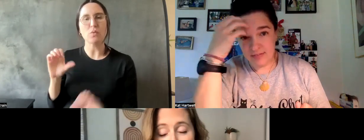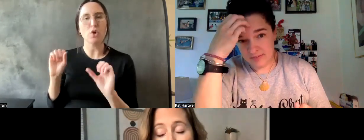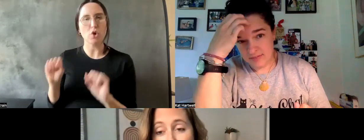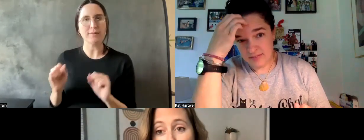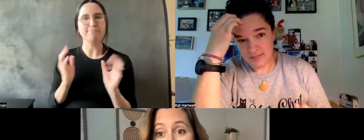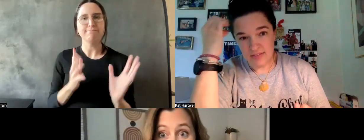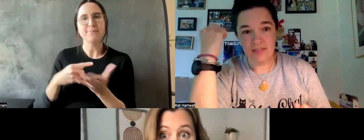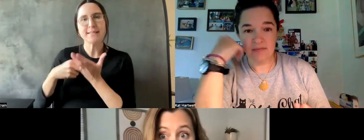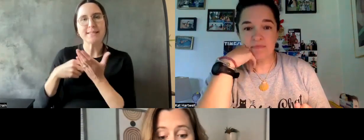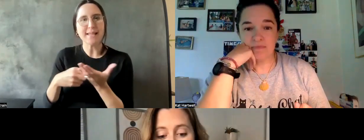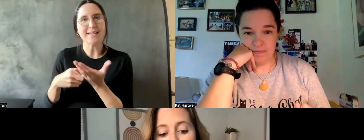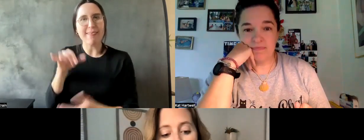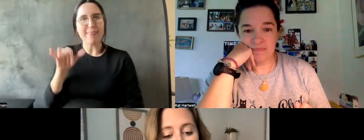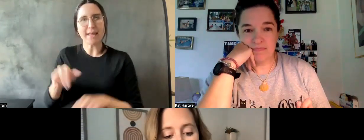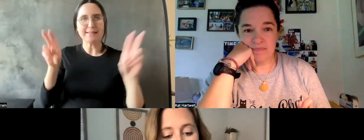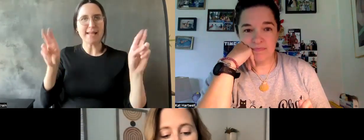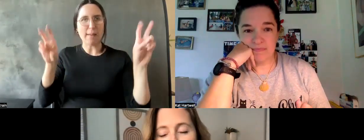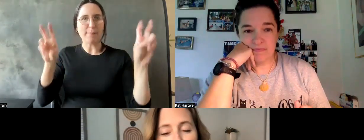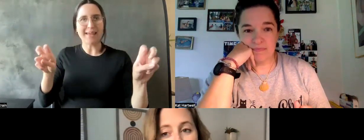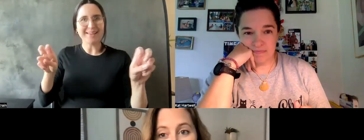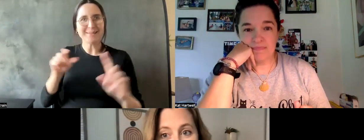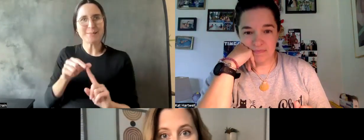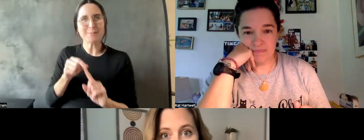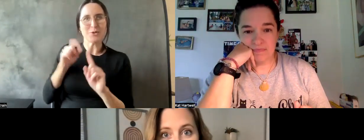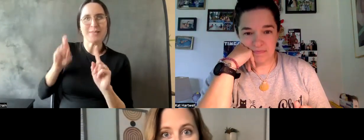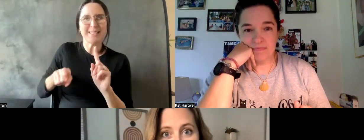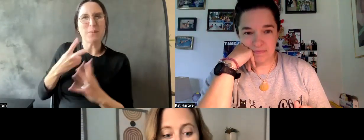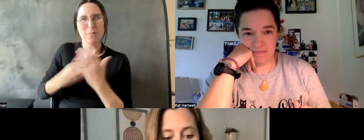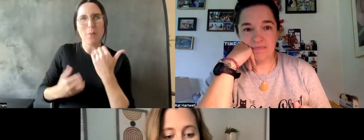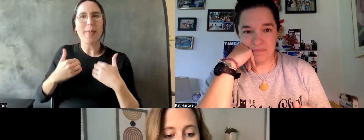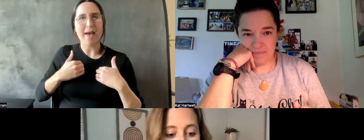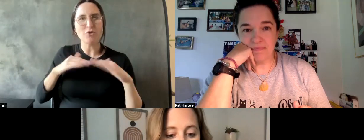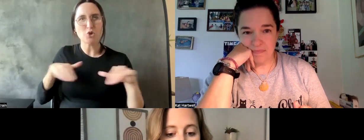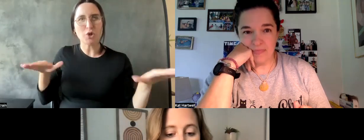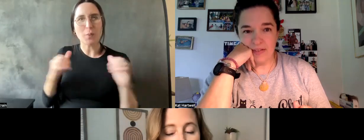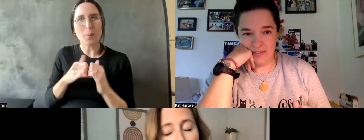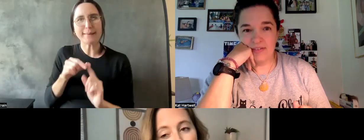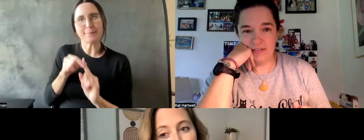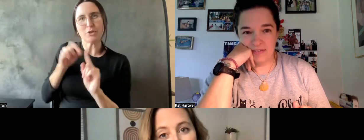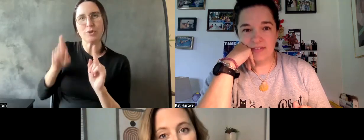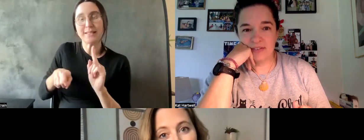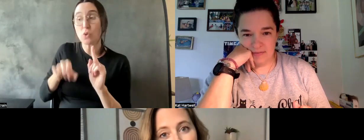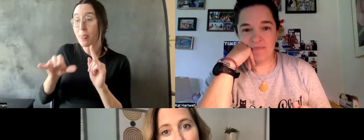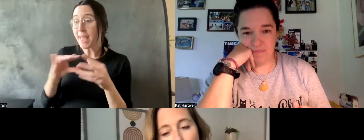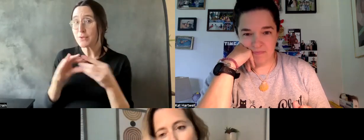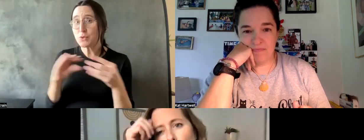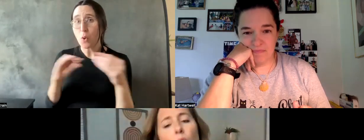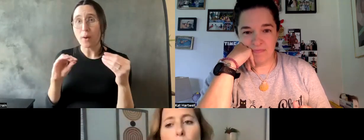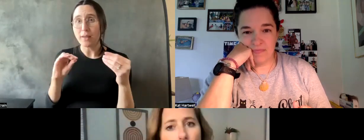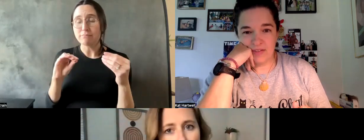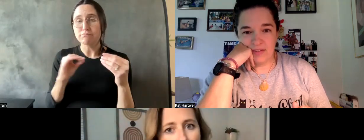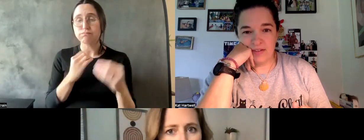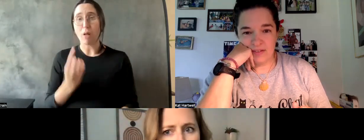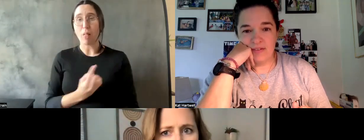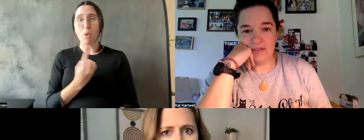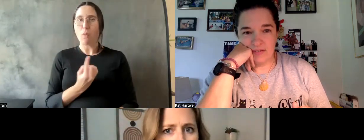that we have with our kids. And, you know, it's really just about sharing that story so that other people can hear it and know, oh,